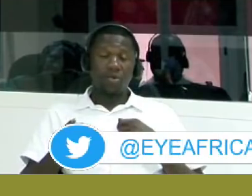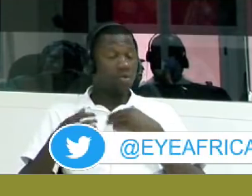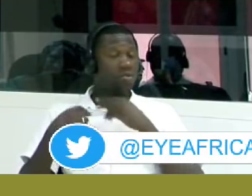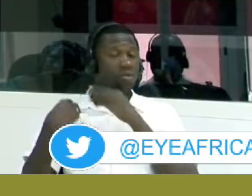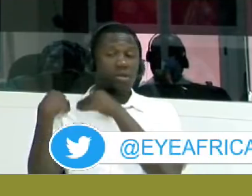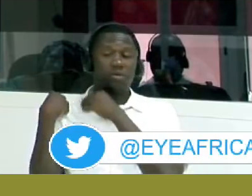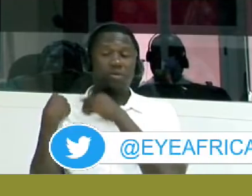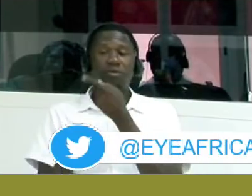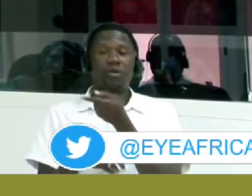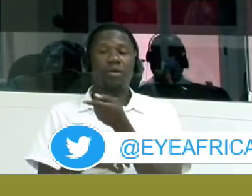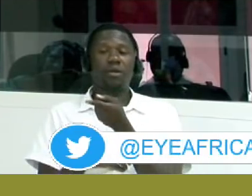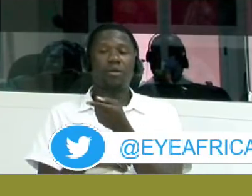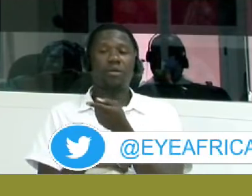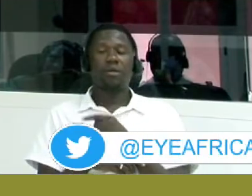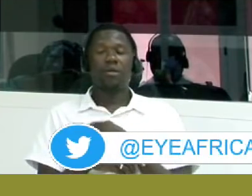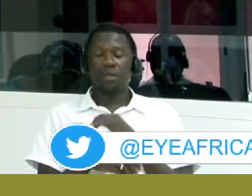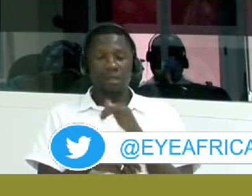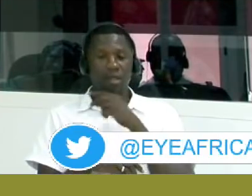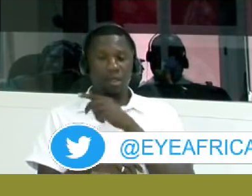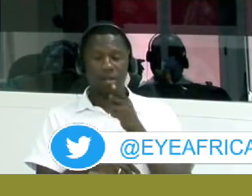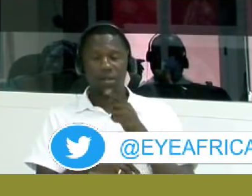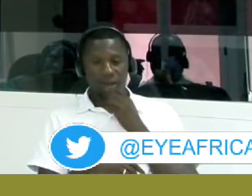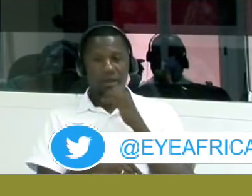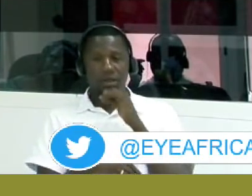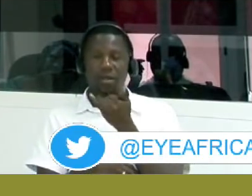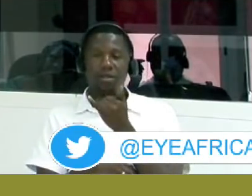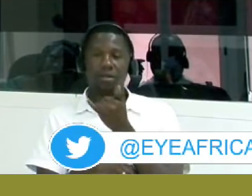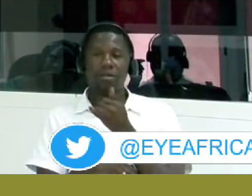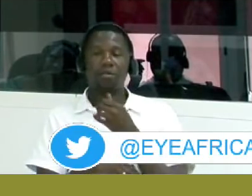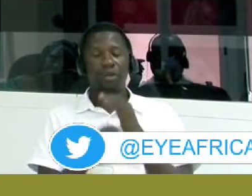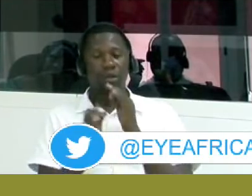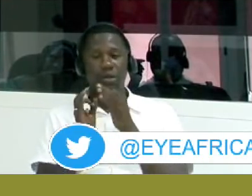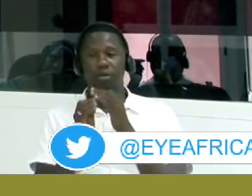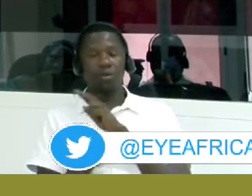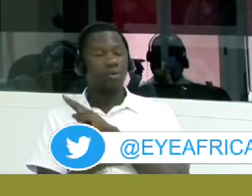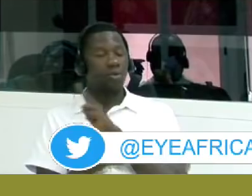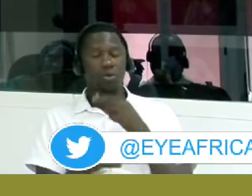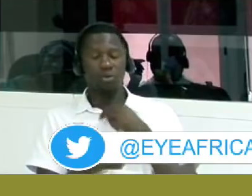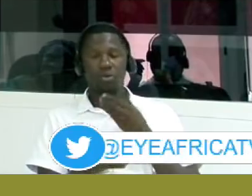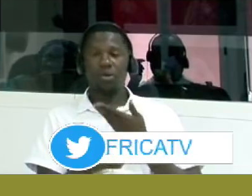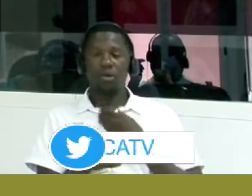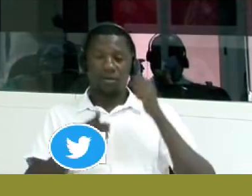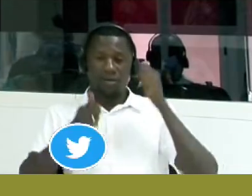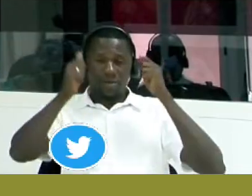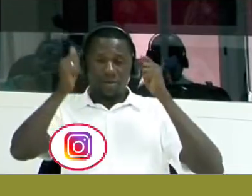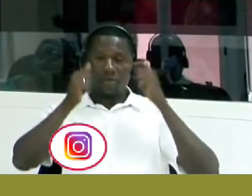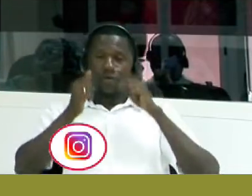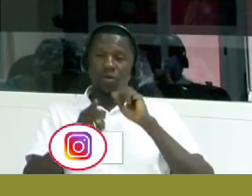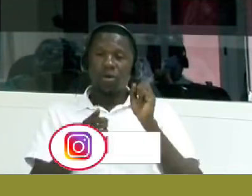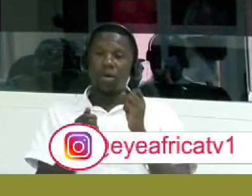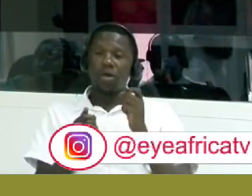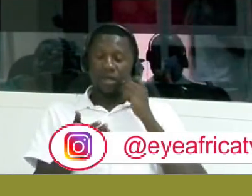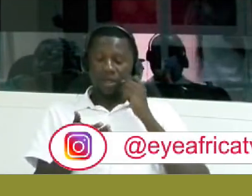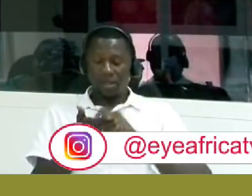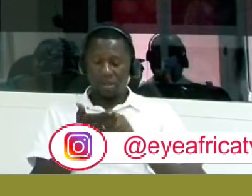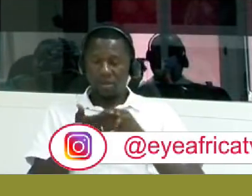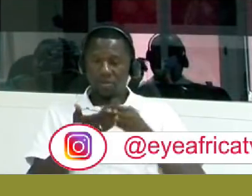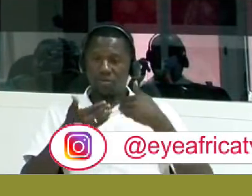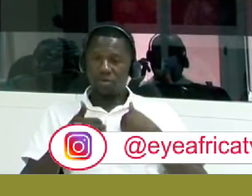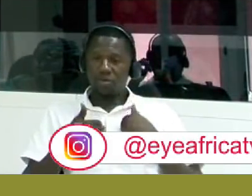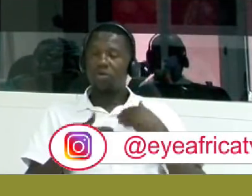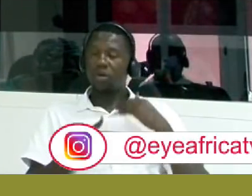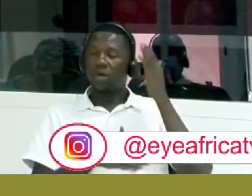you know? And they say, yes. I said, I would urge you not to demonstrate without having written to me so that I'll be